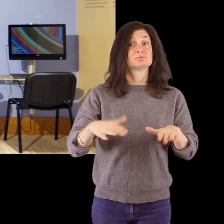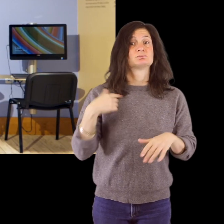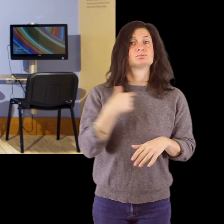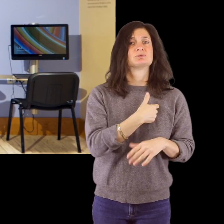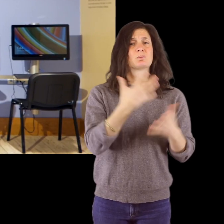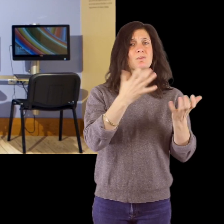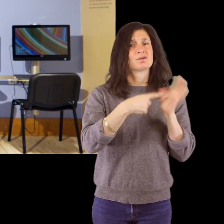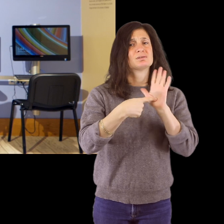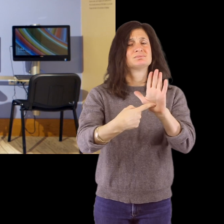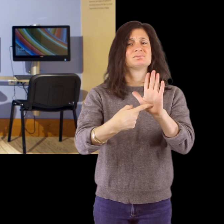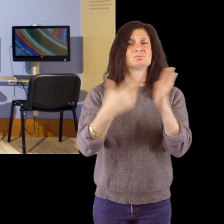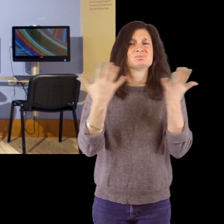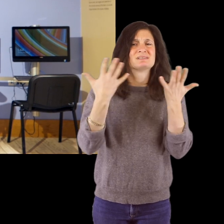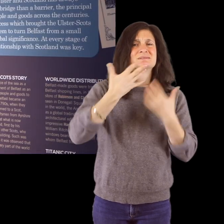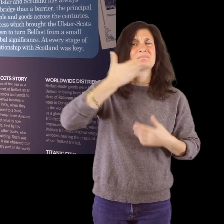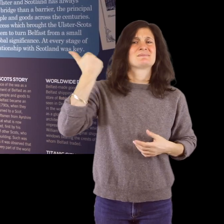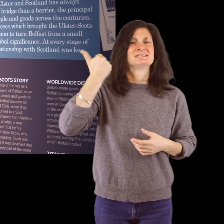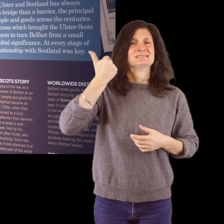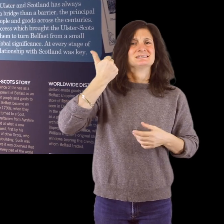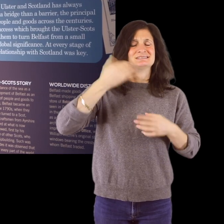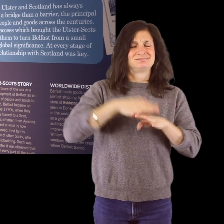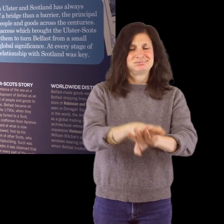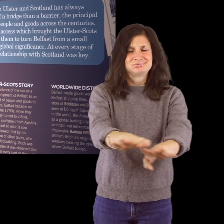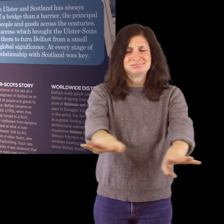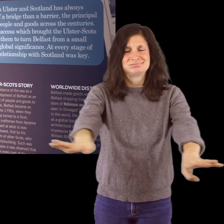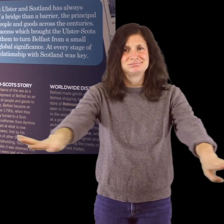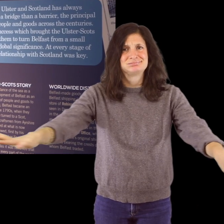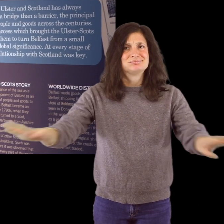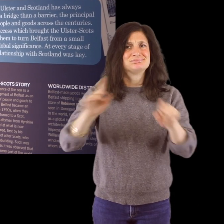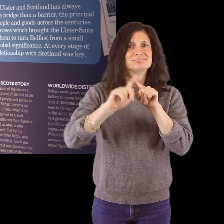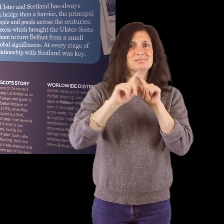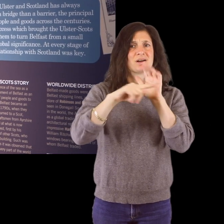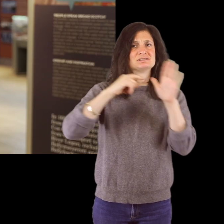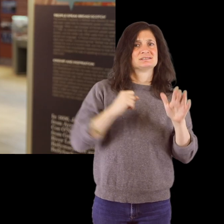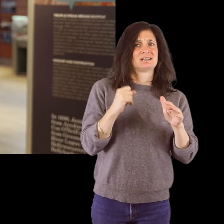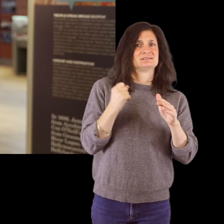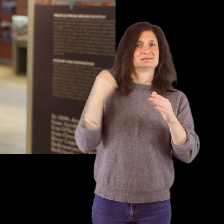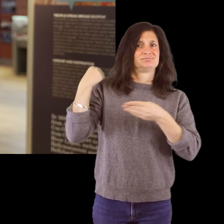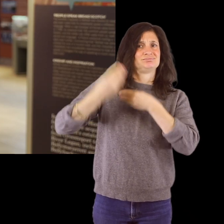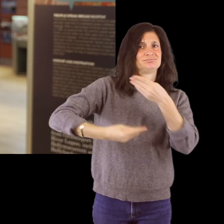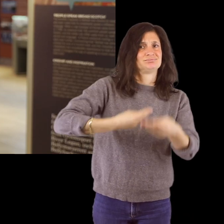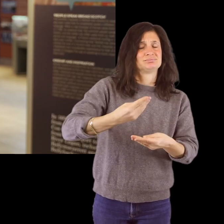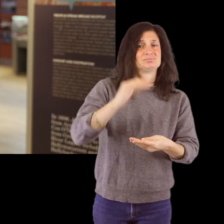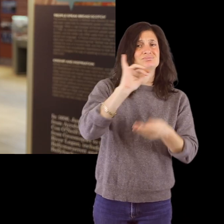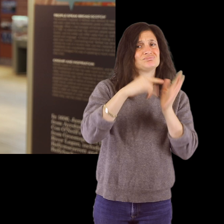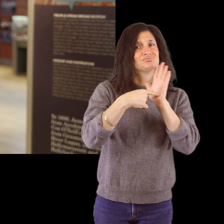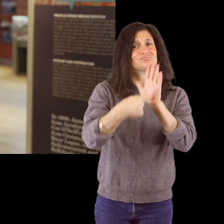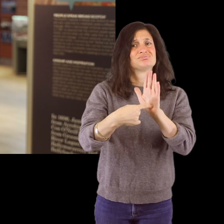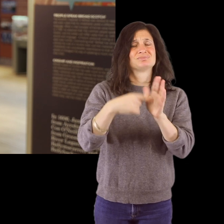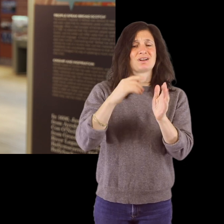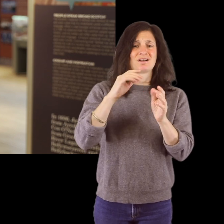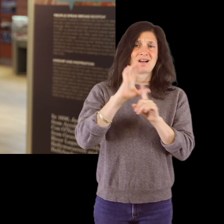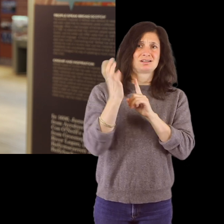of historical and more contemporary material. Situated in Belfast, we aim to showcase all that is best